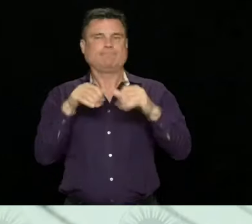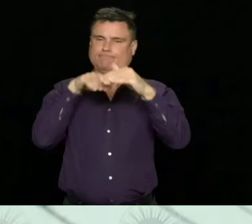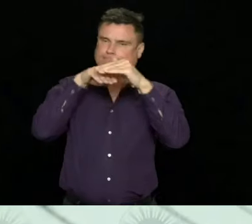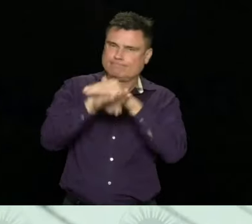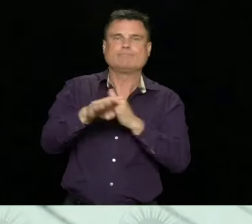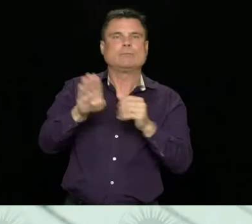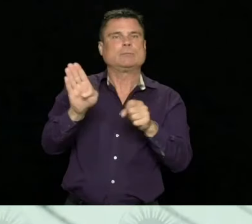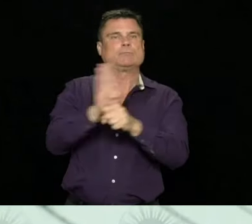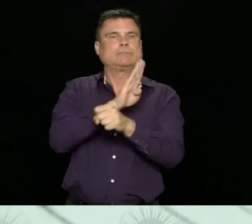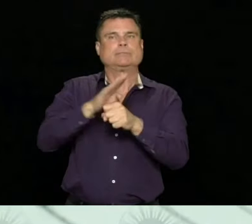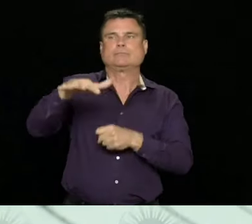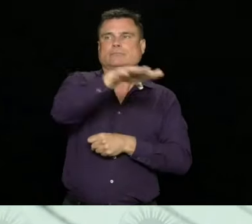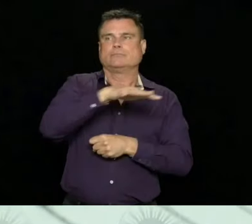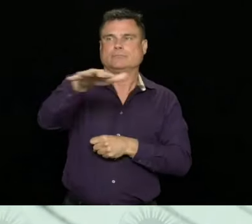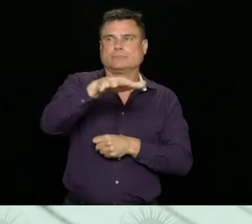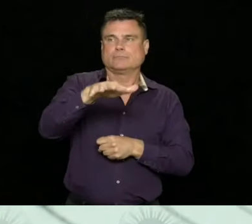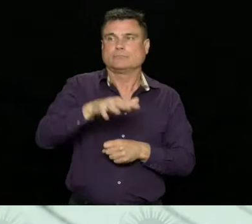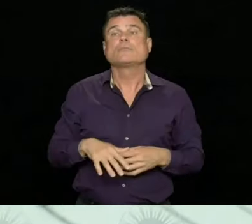and organizations,